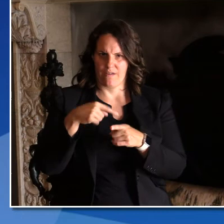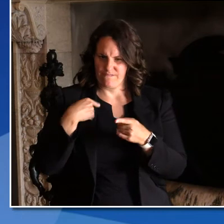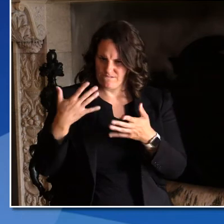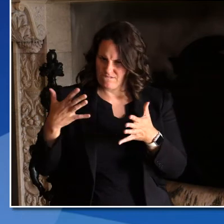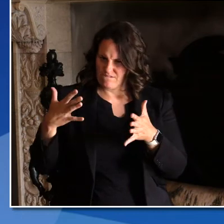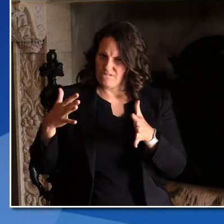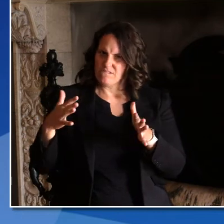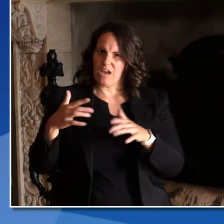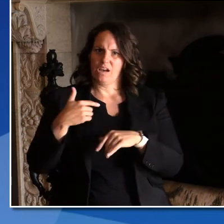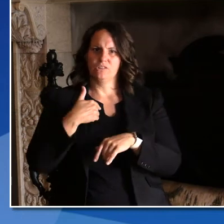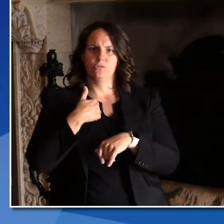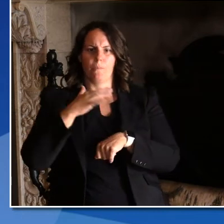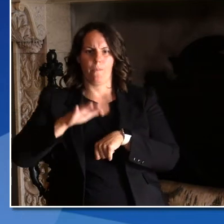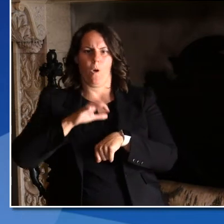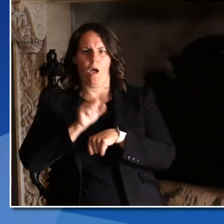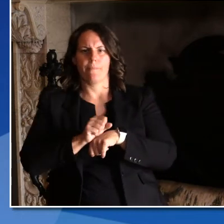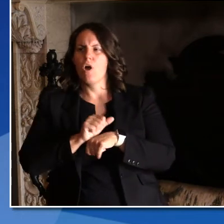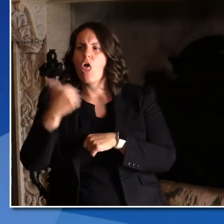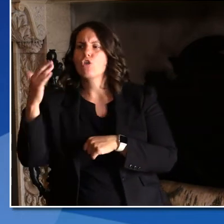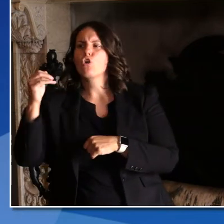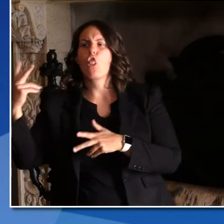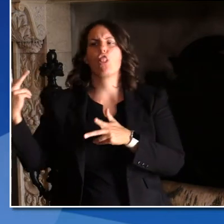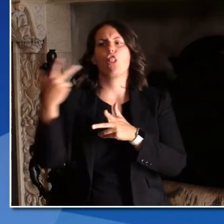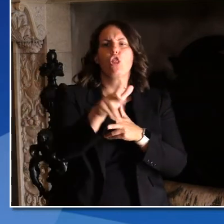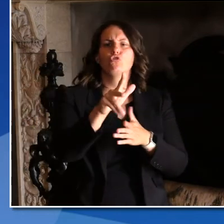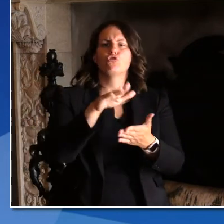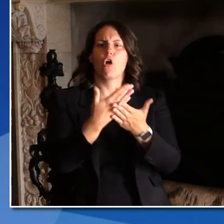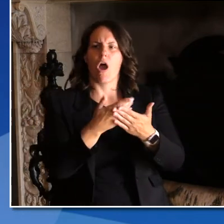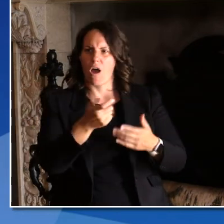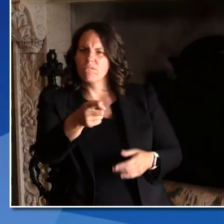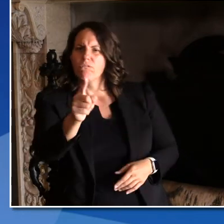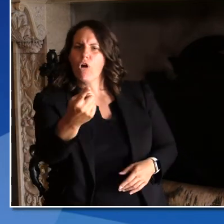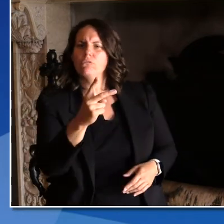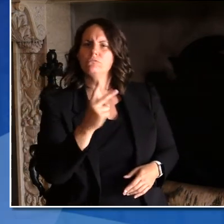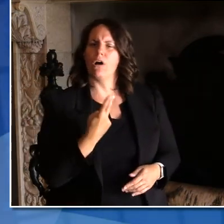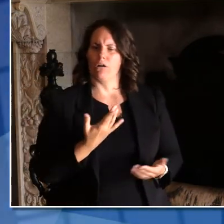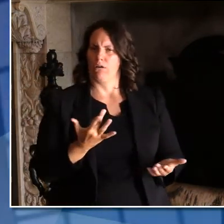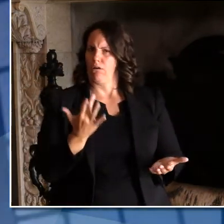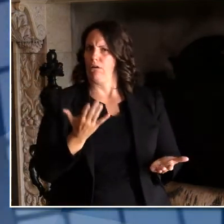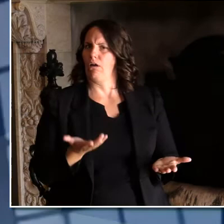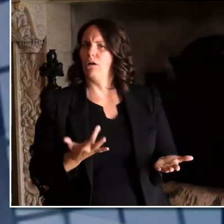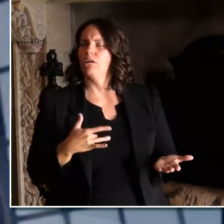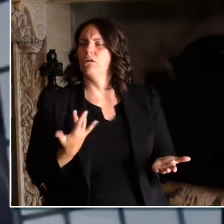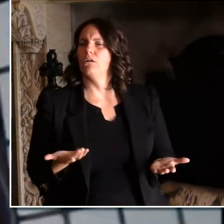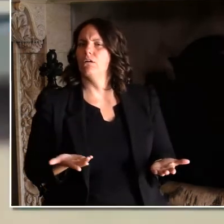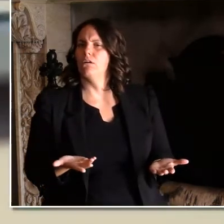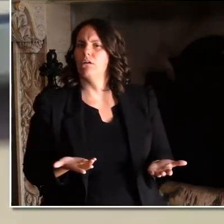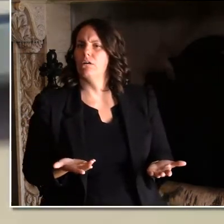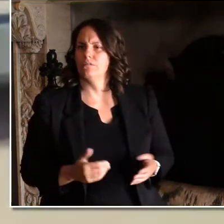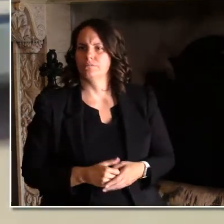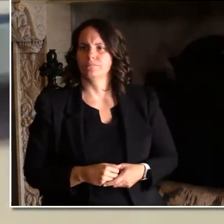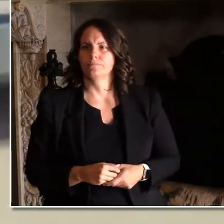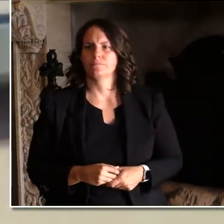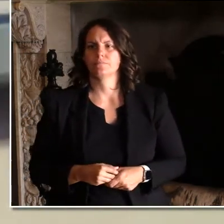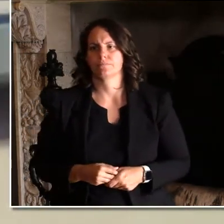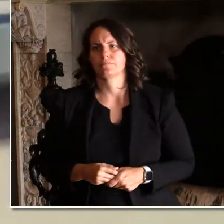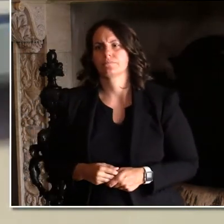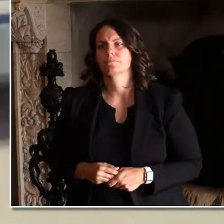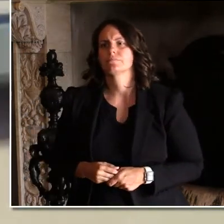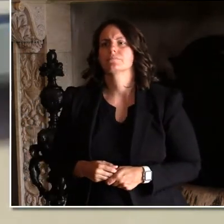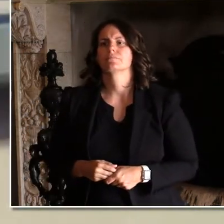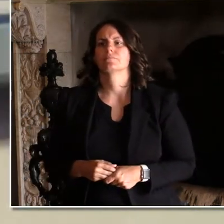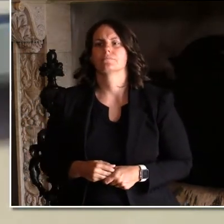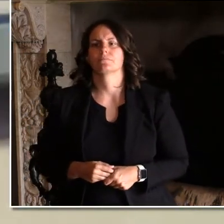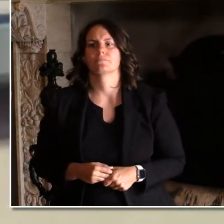Do you want to take that, Major General, or should I? Sure, I'll start. Okay. You need a break. You've